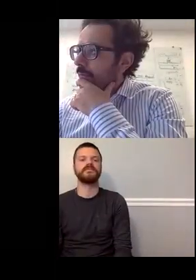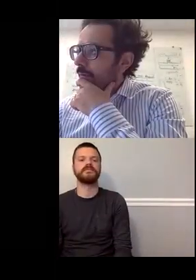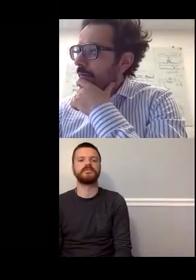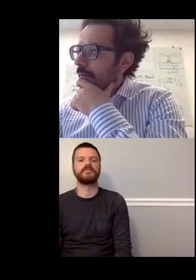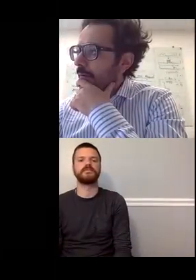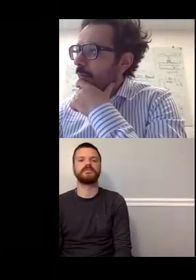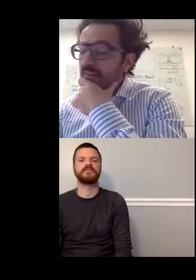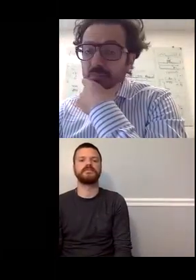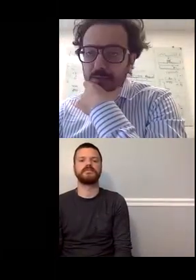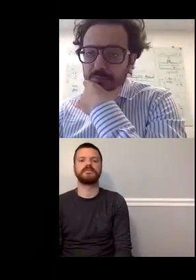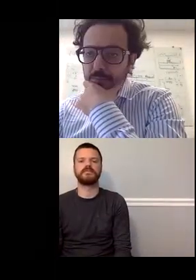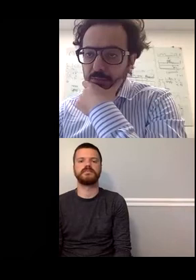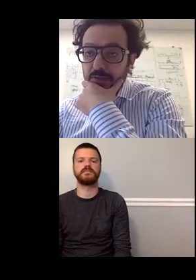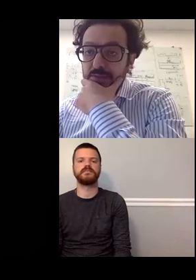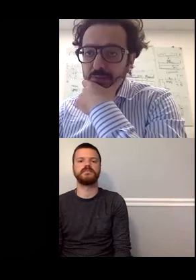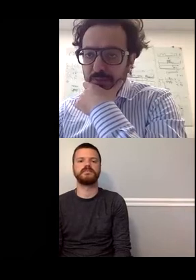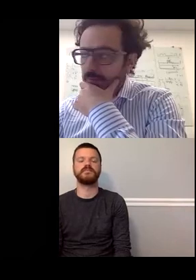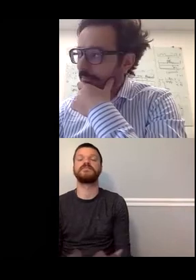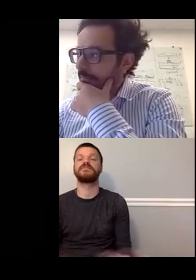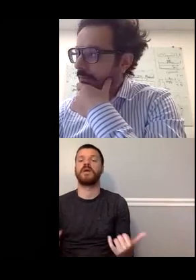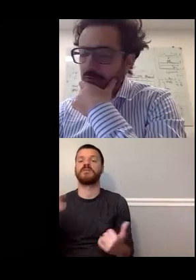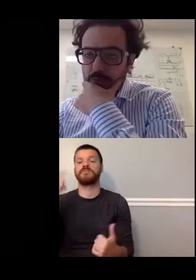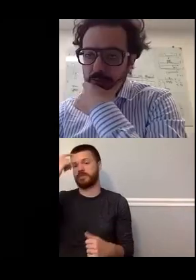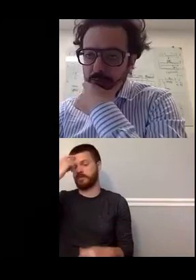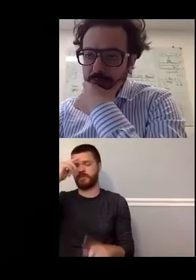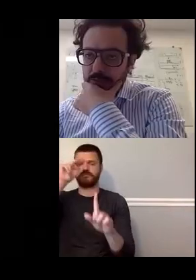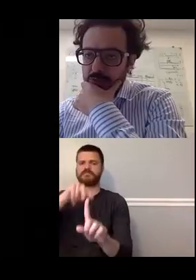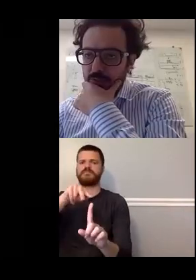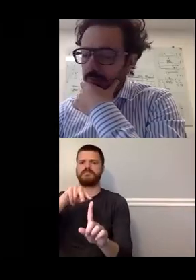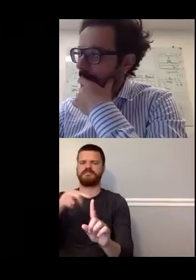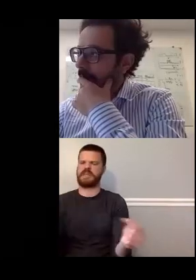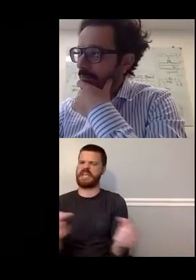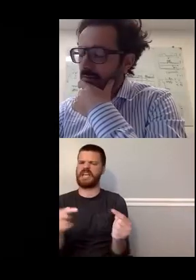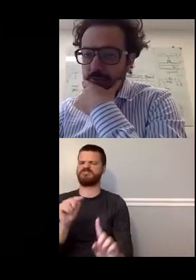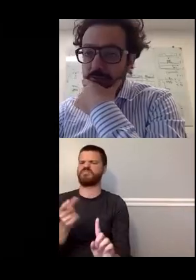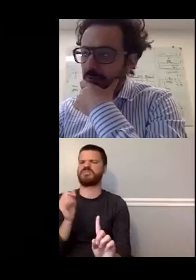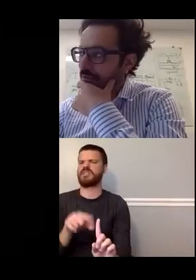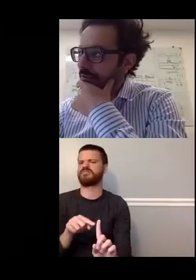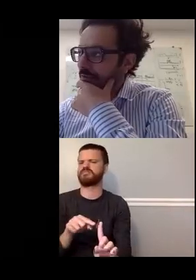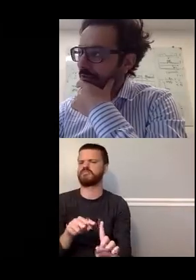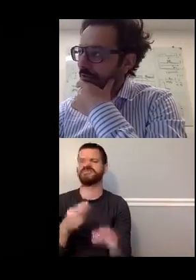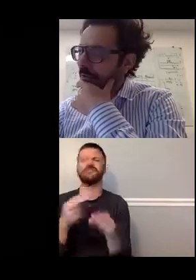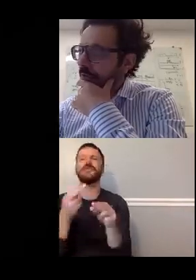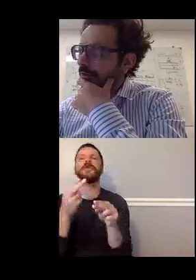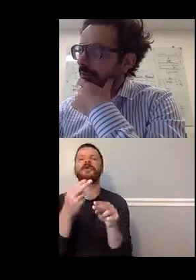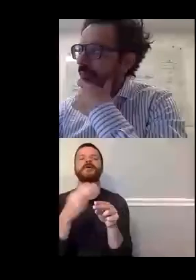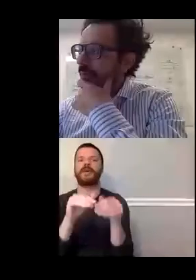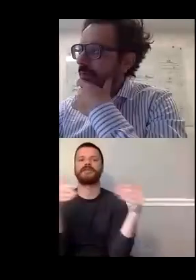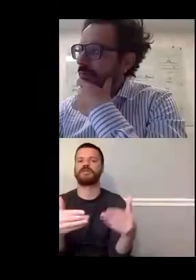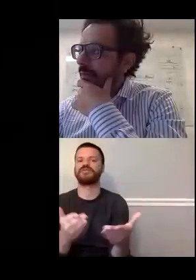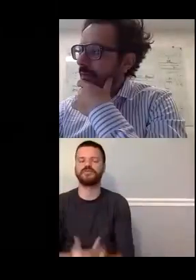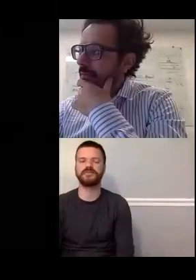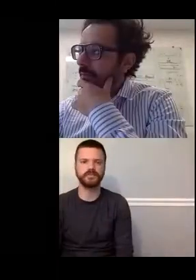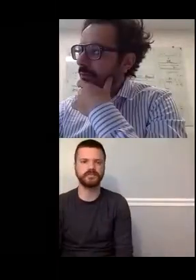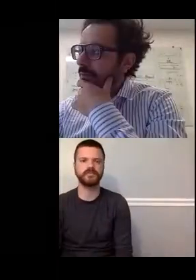So what is pain from the brain's perspective? Also a very short, I would say, introduction. But before I